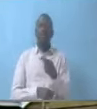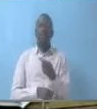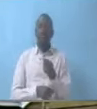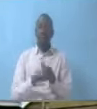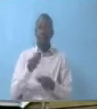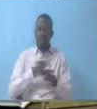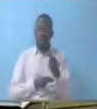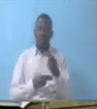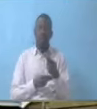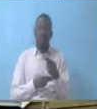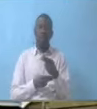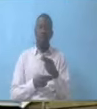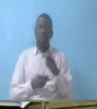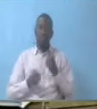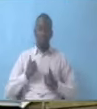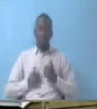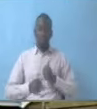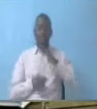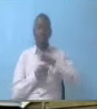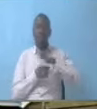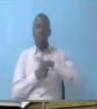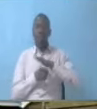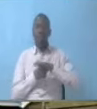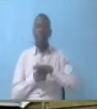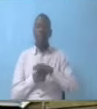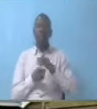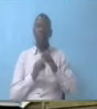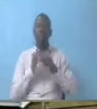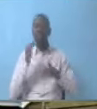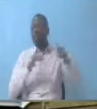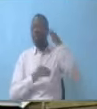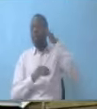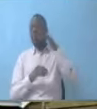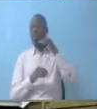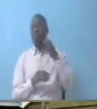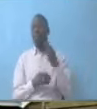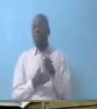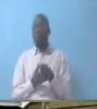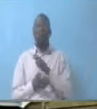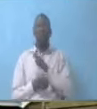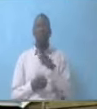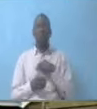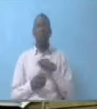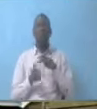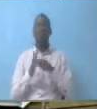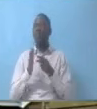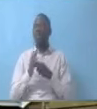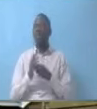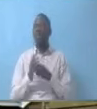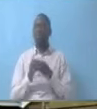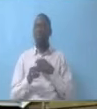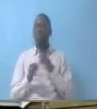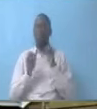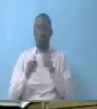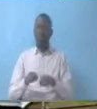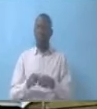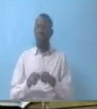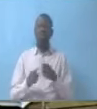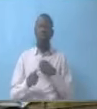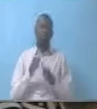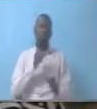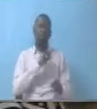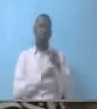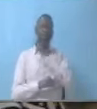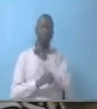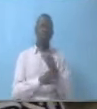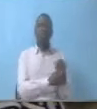price. Te jaay nak poti mew lu wessu nak li ngeegign wax does not amount to an offense where you could be deported.